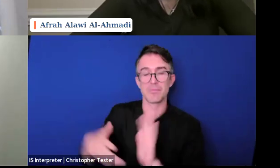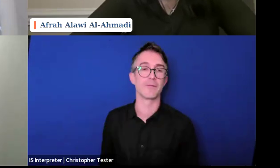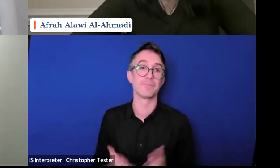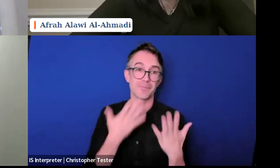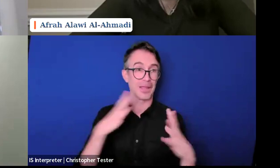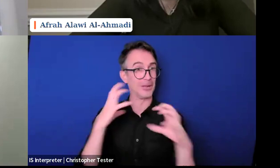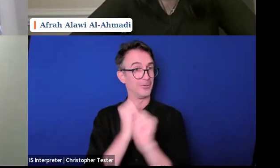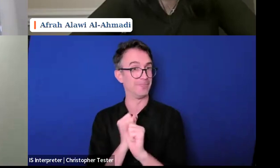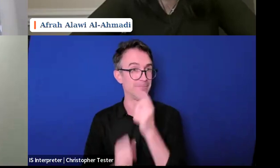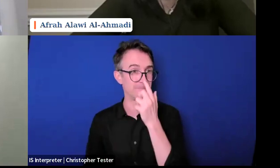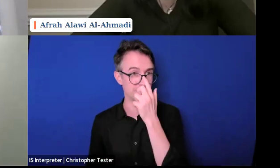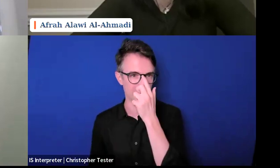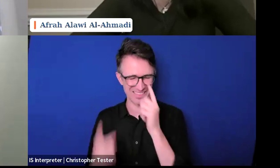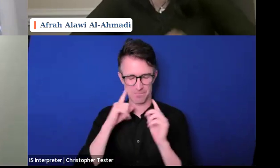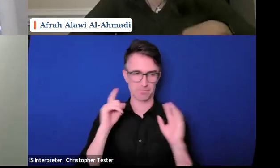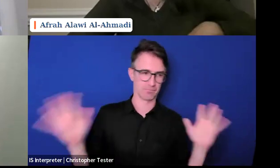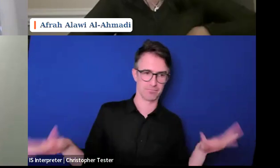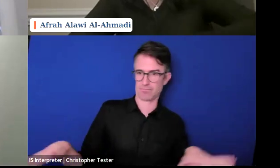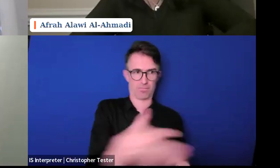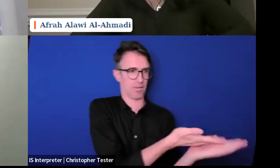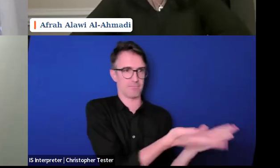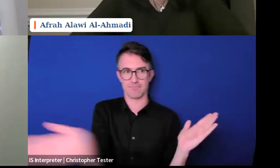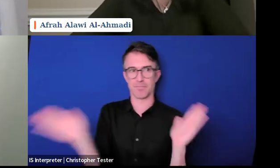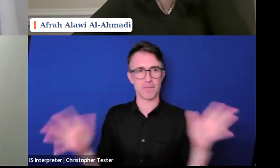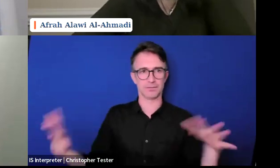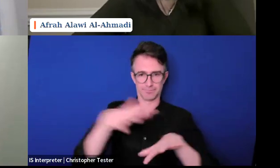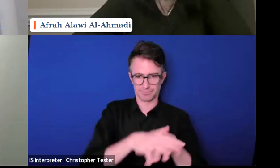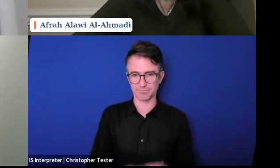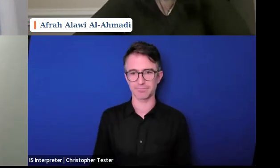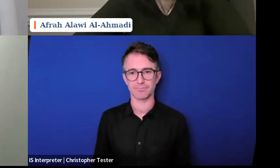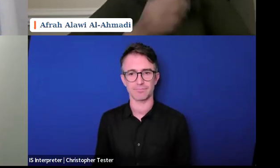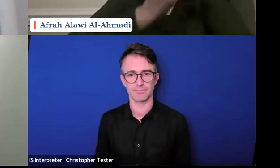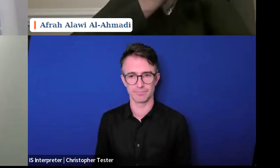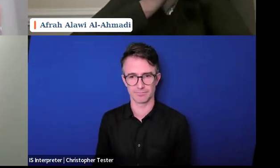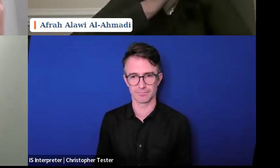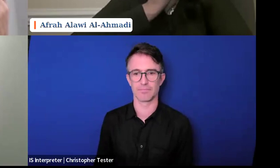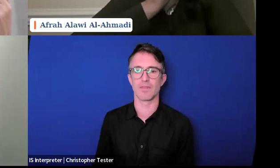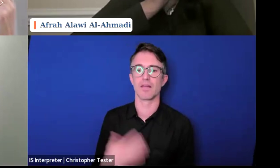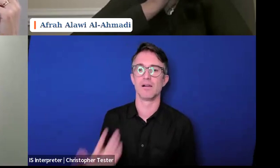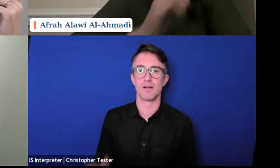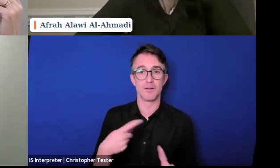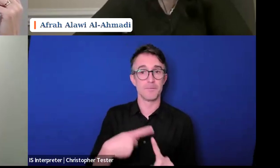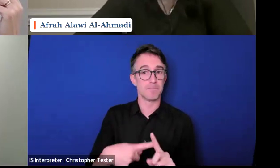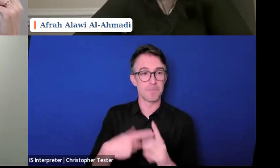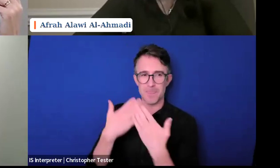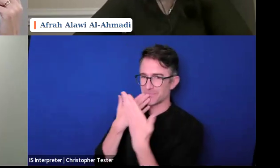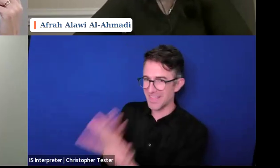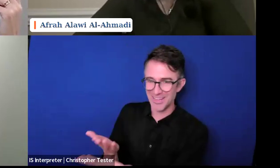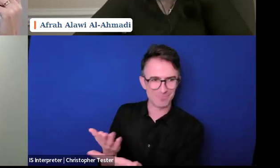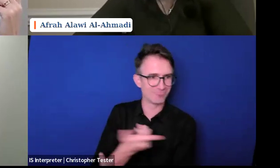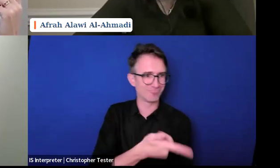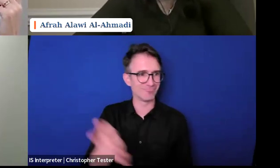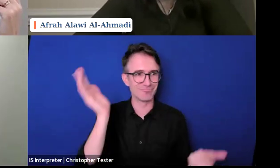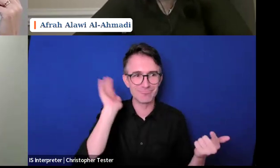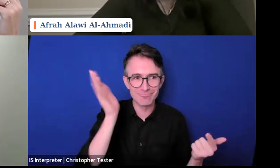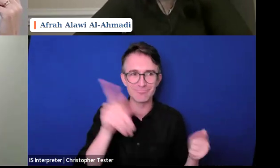Thank you very much indeed, Afra, and to all of our really wonderful speakers today. Thank you so much for joining us and giving us